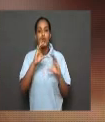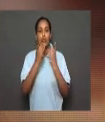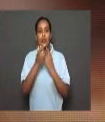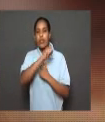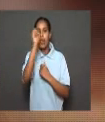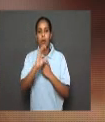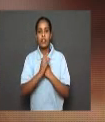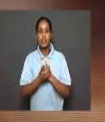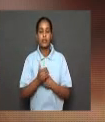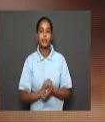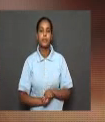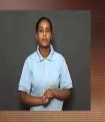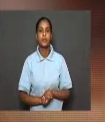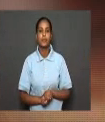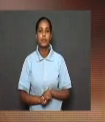temperature.